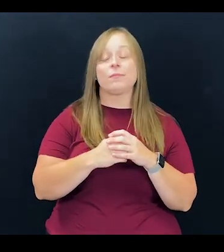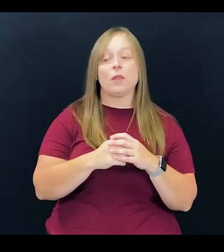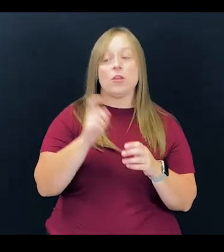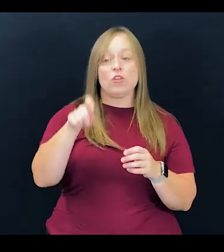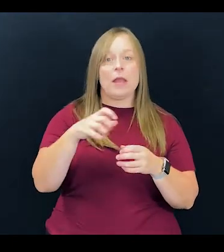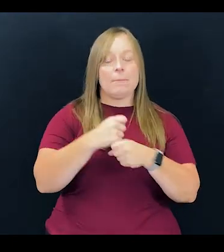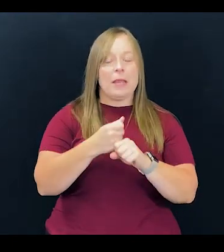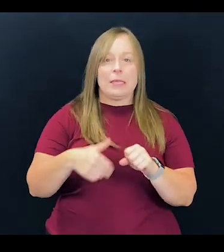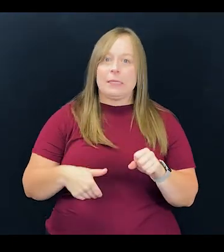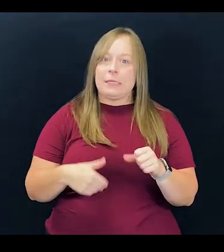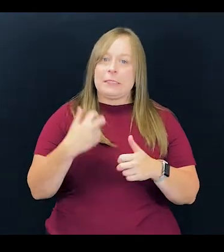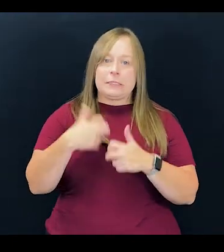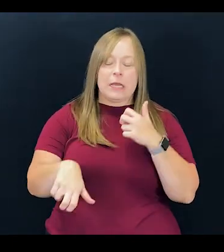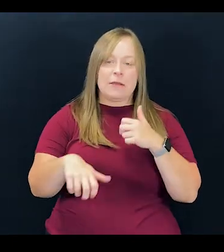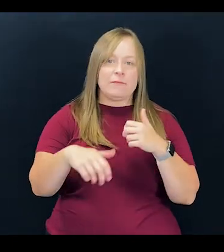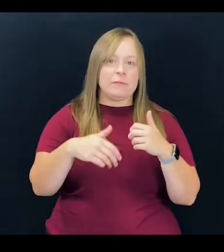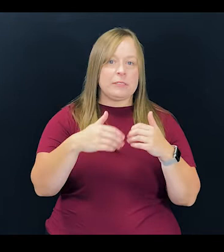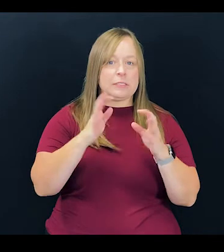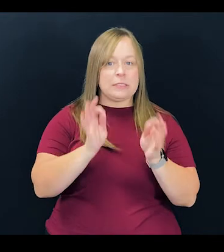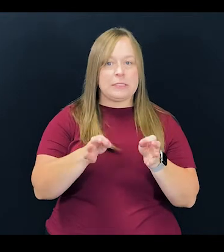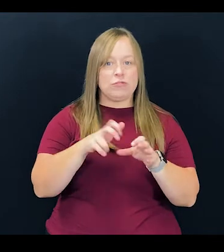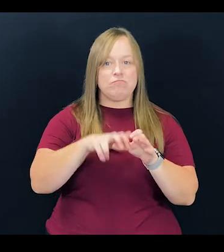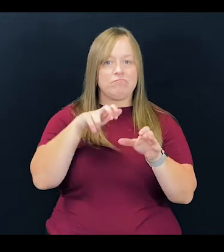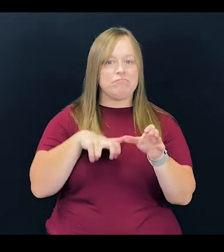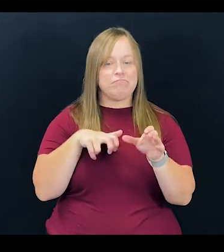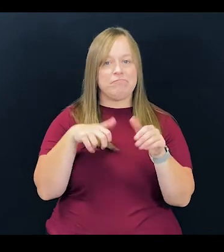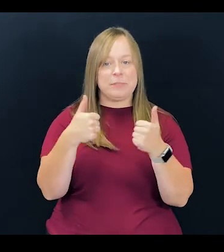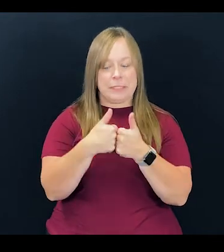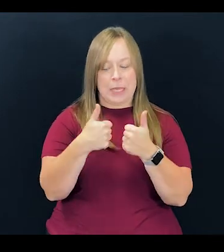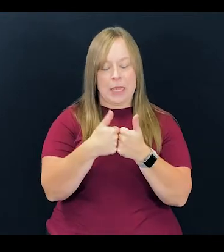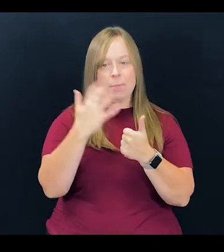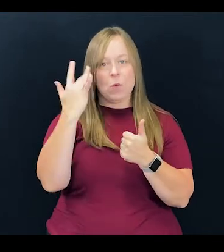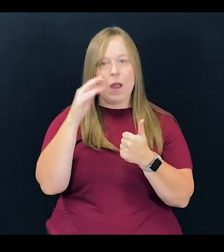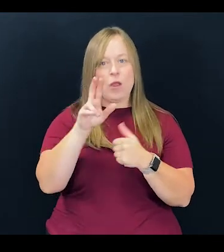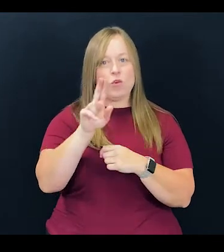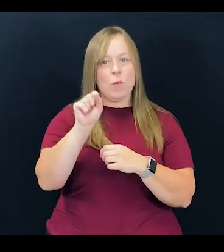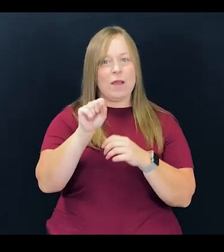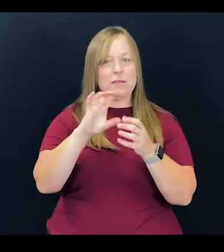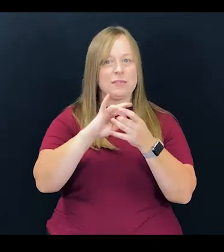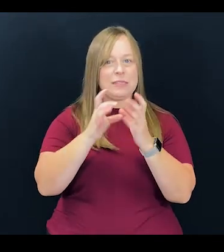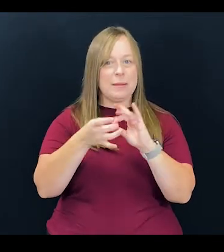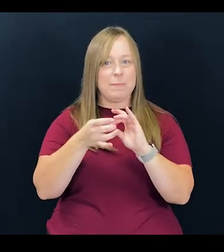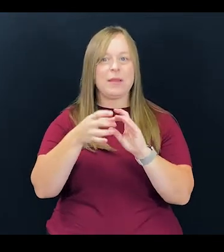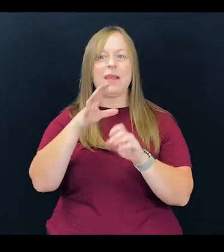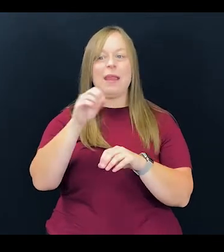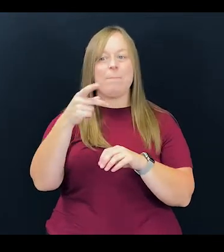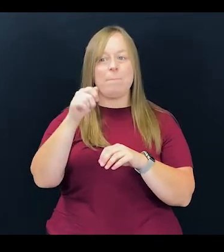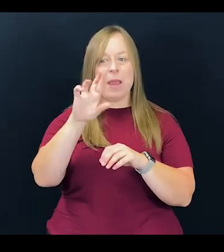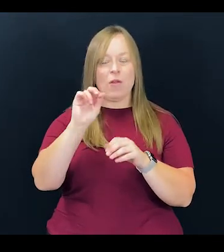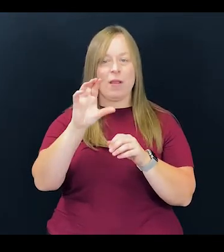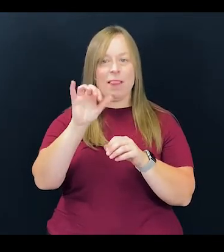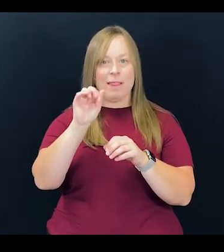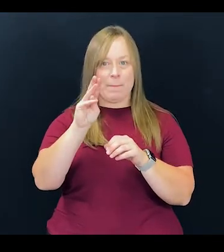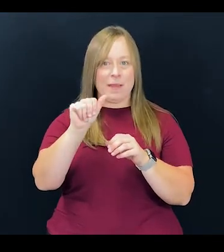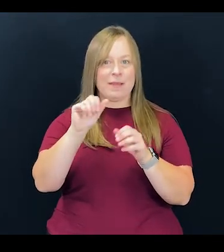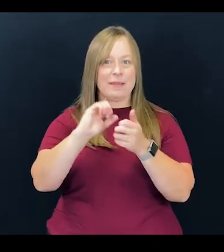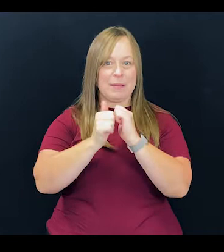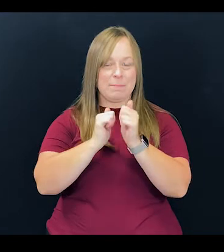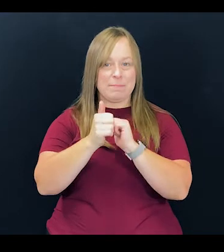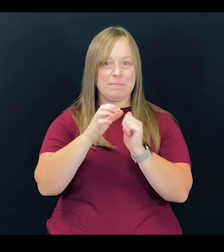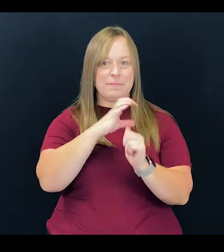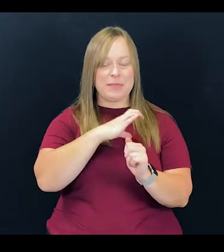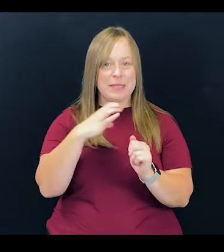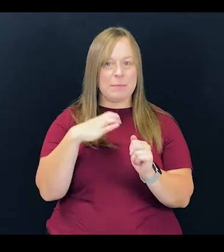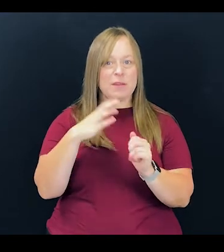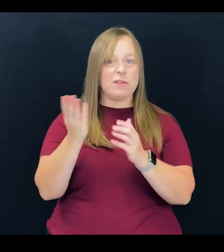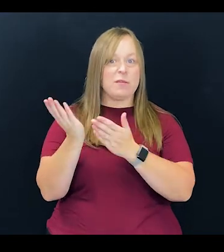blind. Becca had to make the gut-wrenching decision to drop out of the games because the U.S. Olympic and Paralympic Committee refused